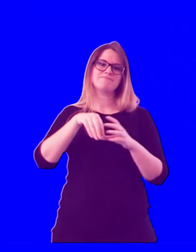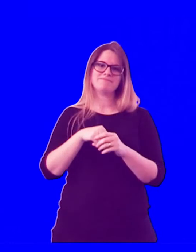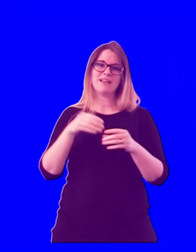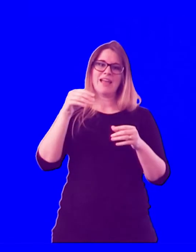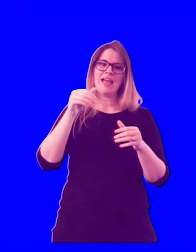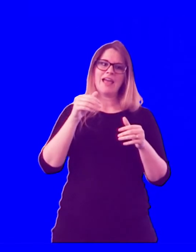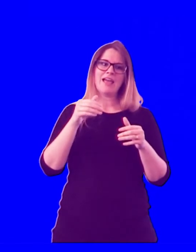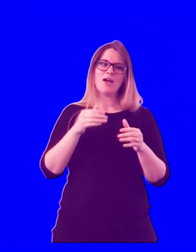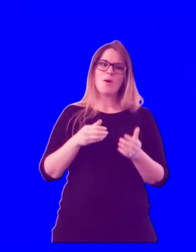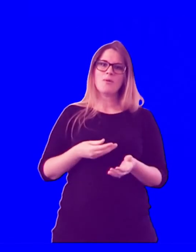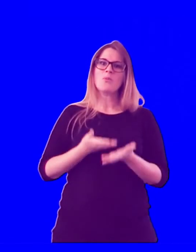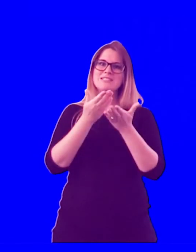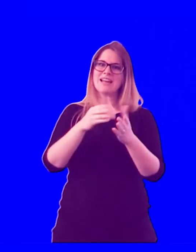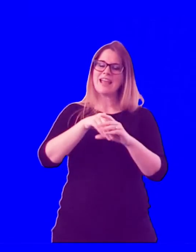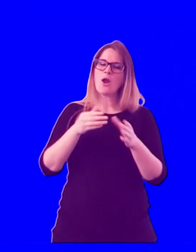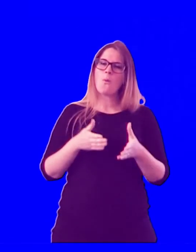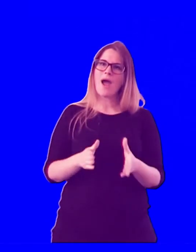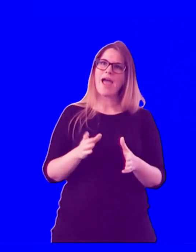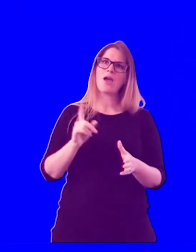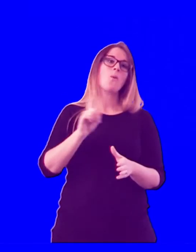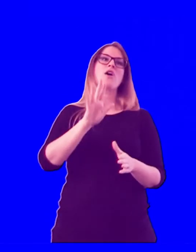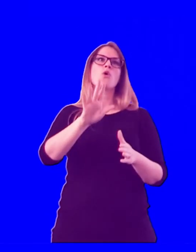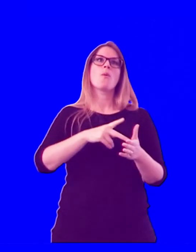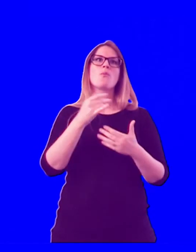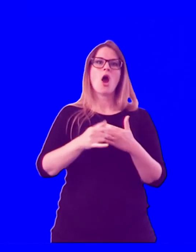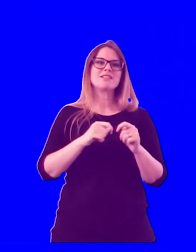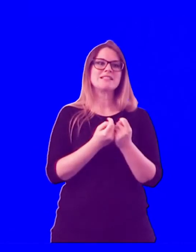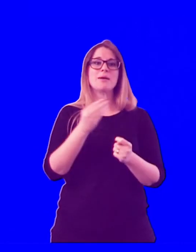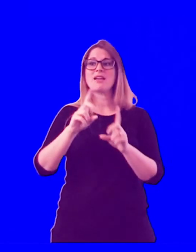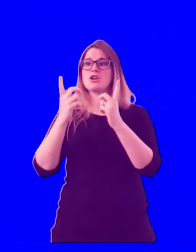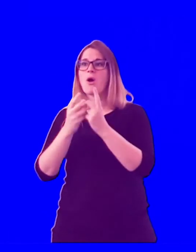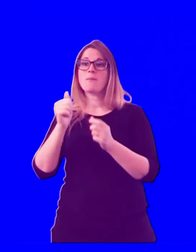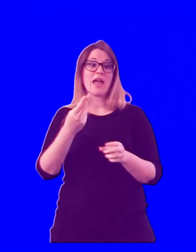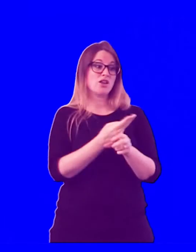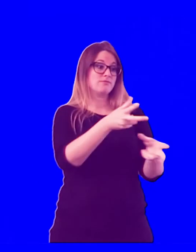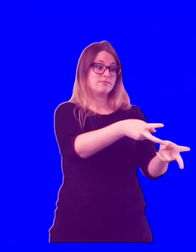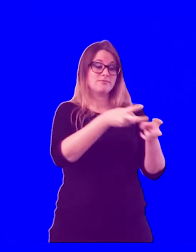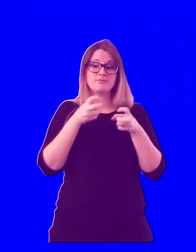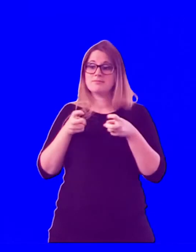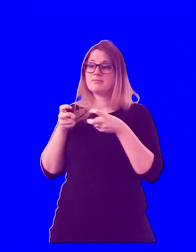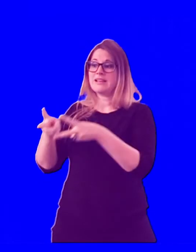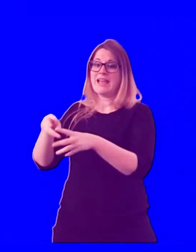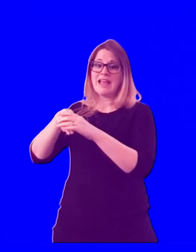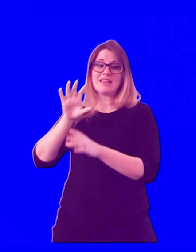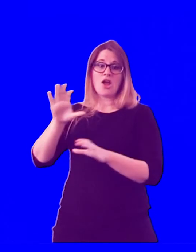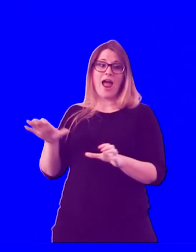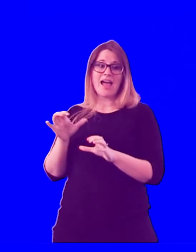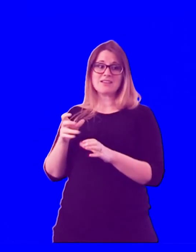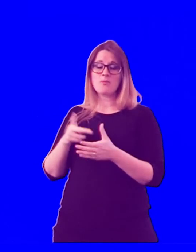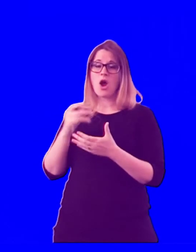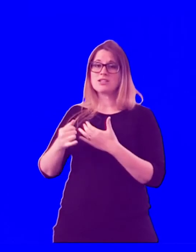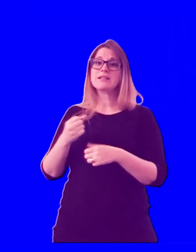in a way, as I said before, where project teams, where departments can insert this information into their active projects and